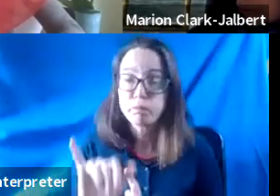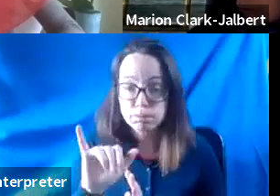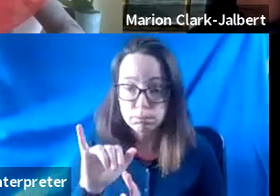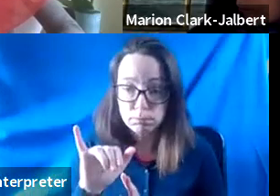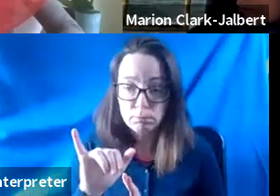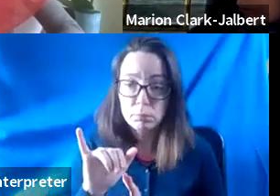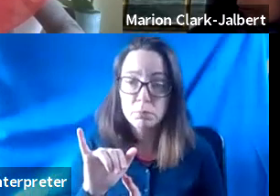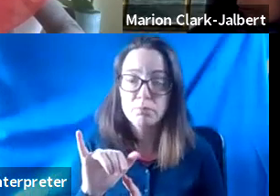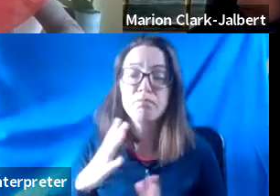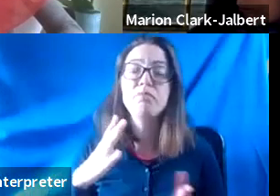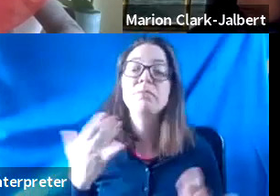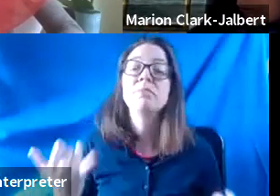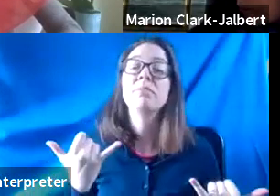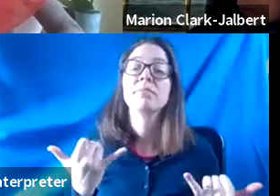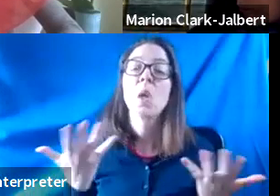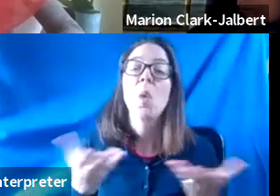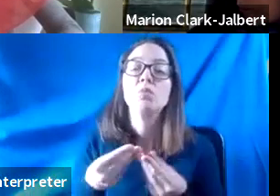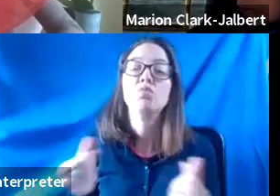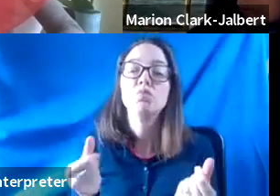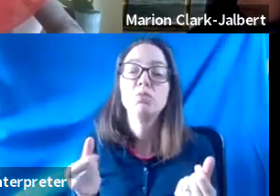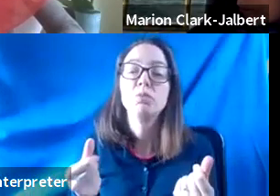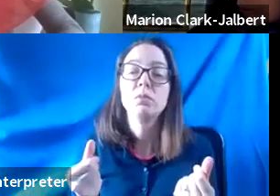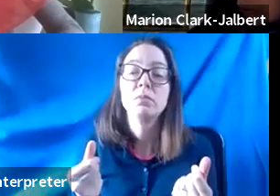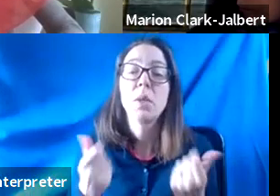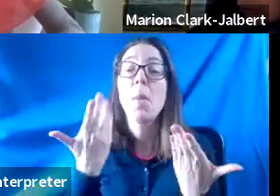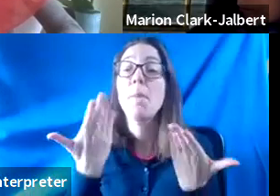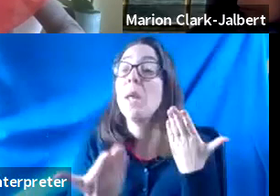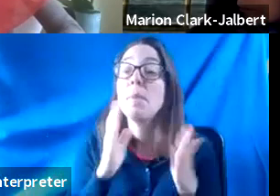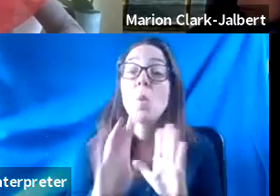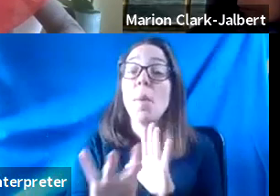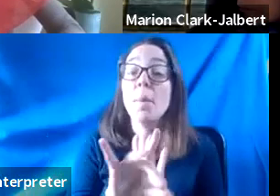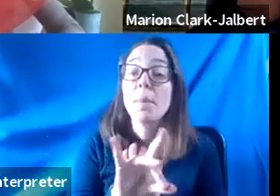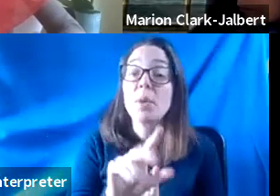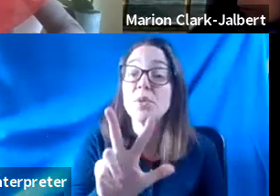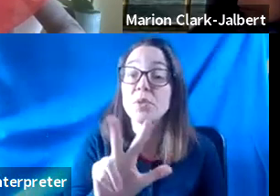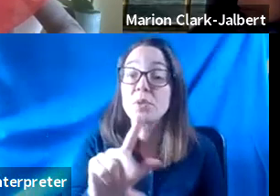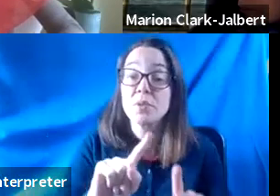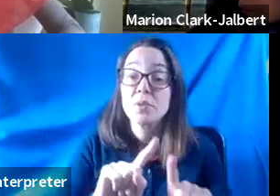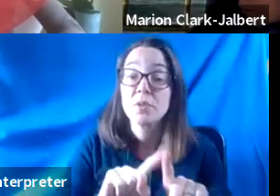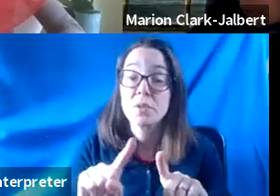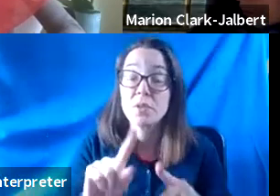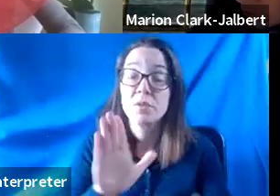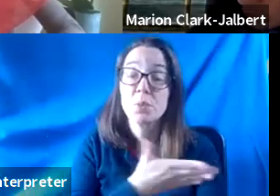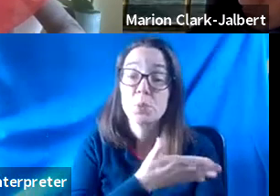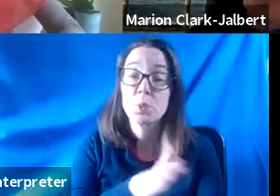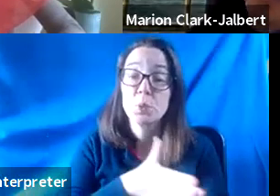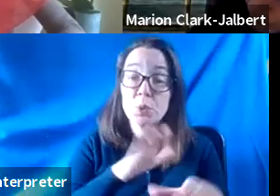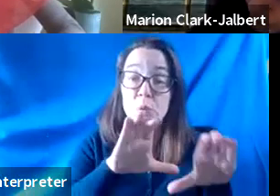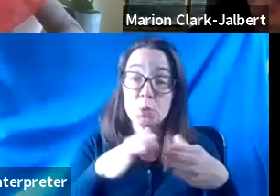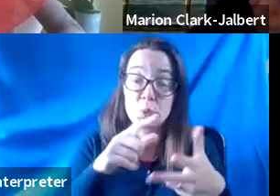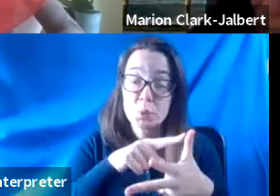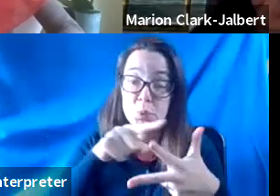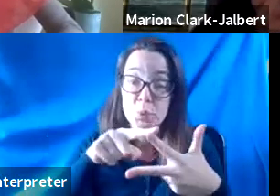cons, what might be solutions? Well, maybe we'll have 3 bands. Maybe one of them will be rap band, right? Maybe one of them will be jazz. Yeah, one of them will